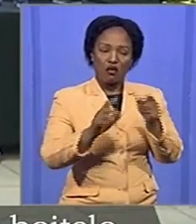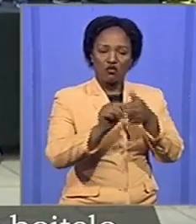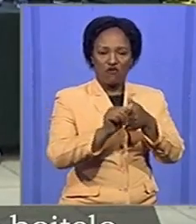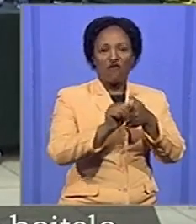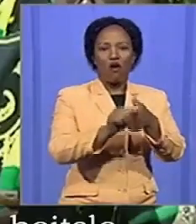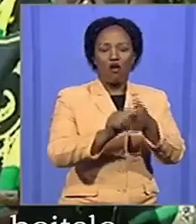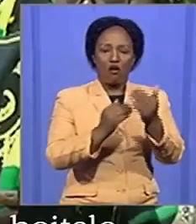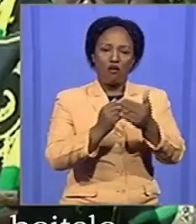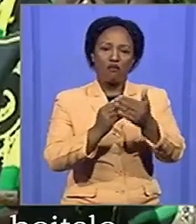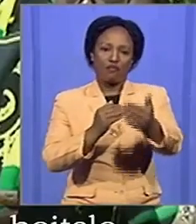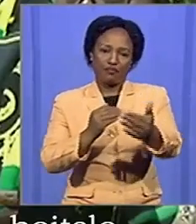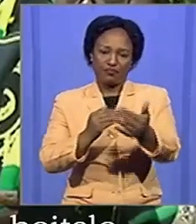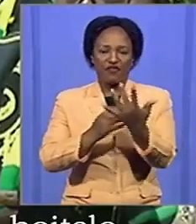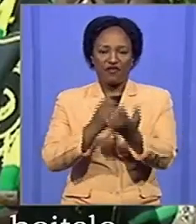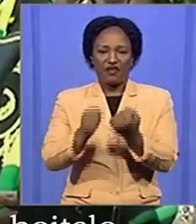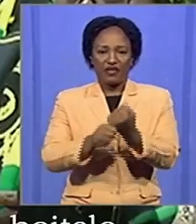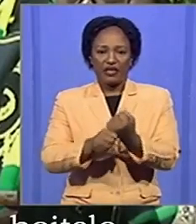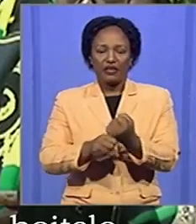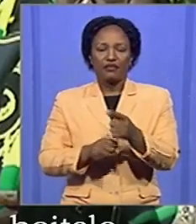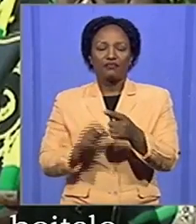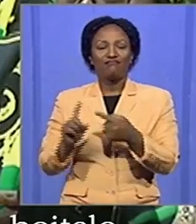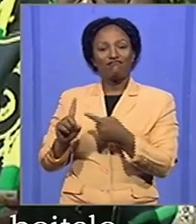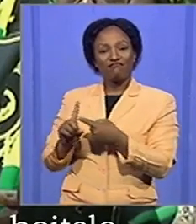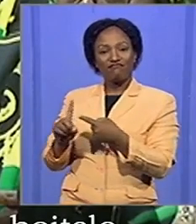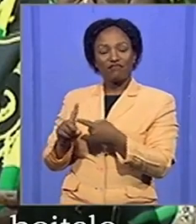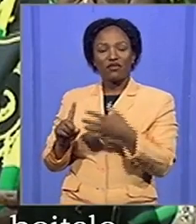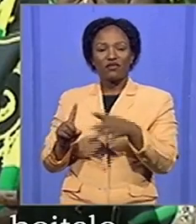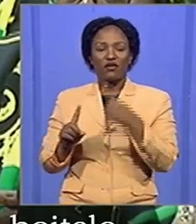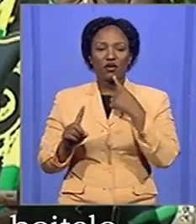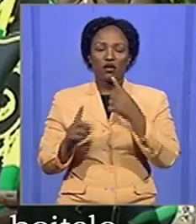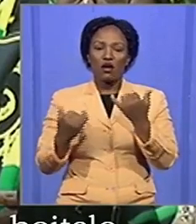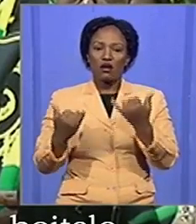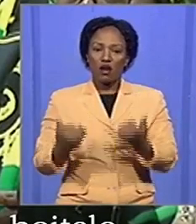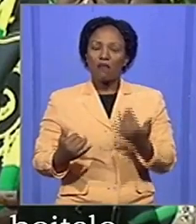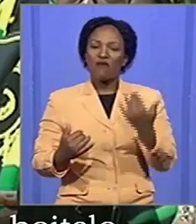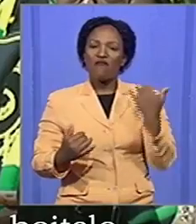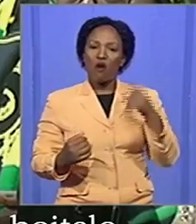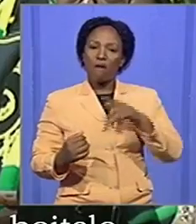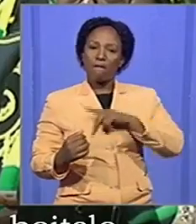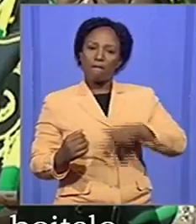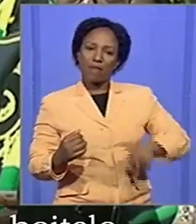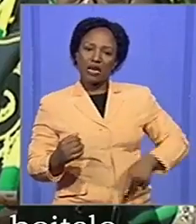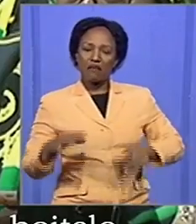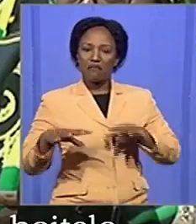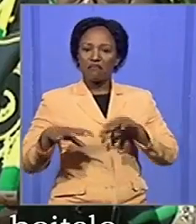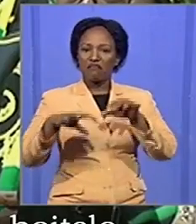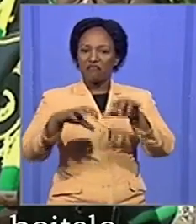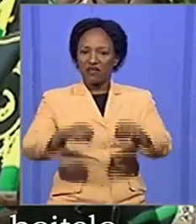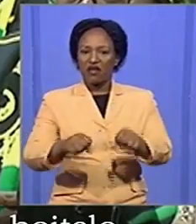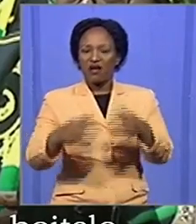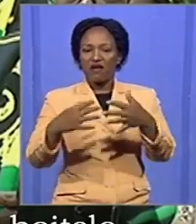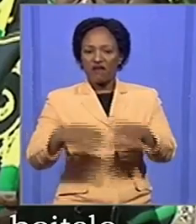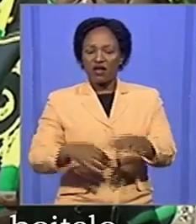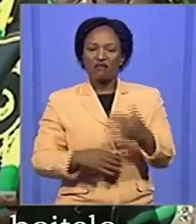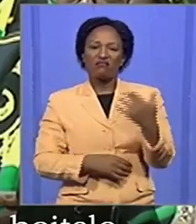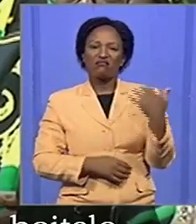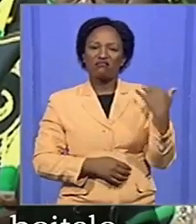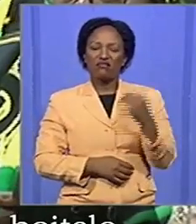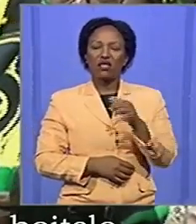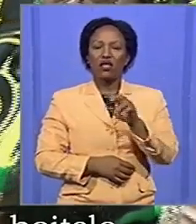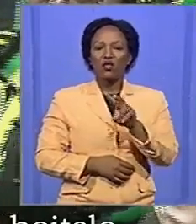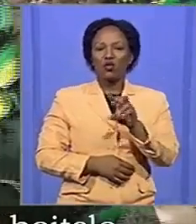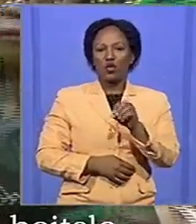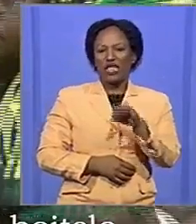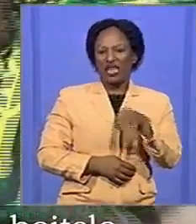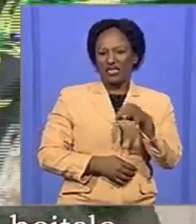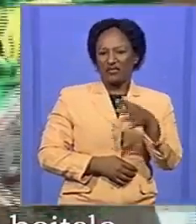mo mengwageng yeo e latelago. Mathabata o tšere marapo bjale ka tonakgolo ya Limpopo ka ngwaga wa 2013 ge profense ye